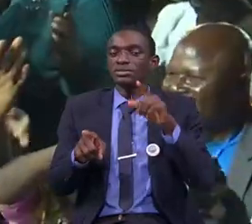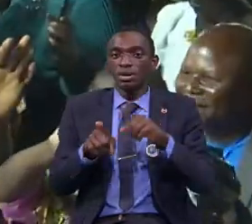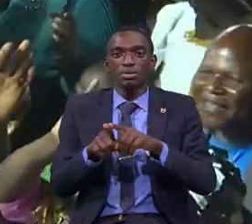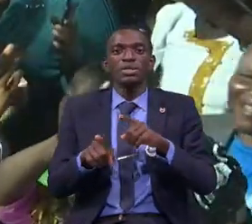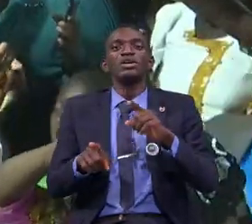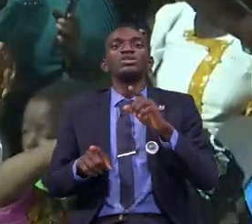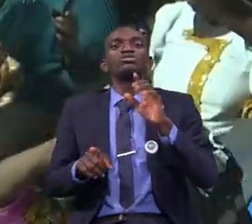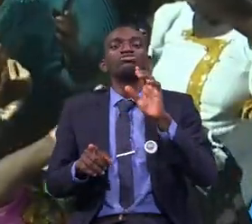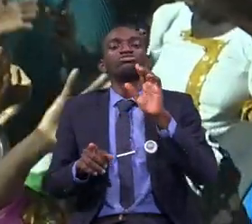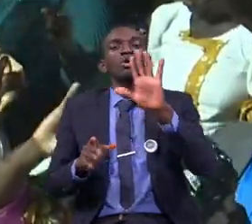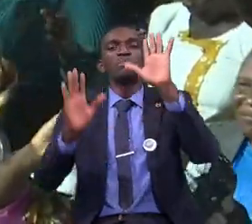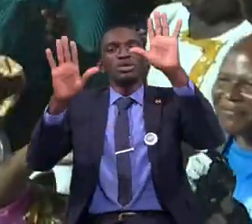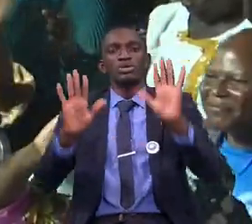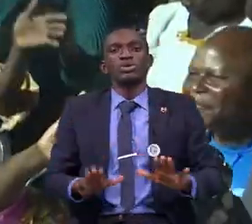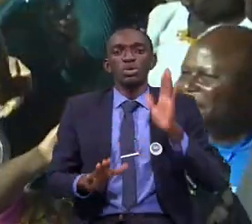now.